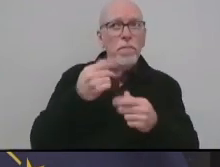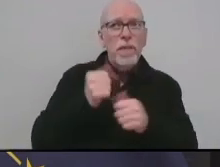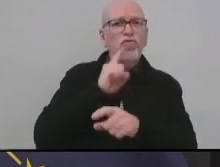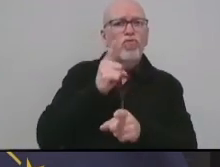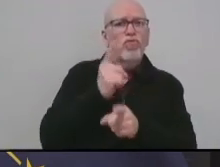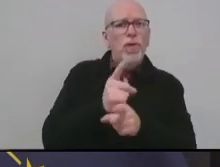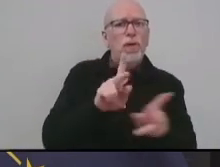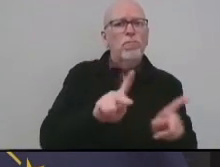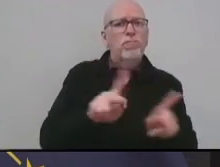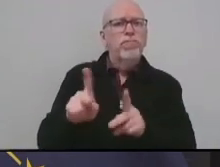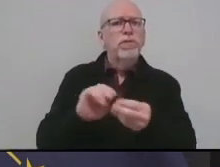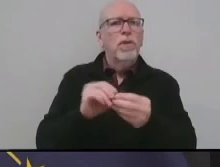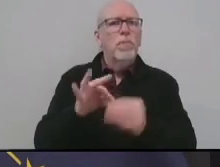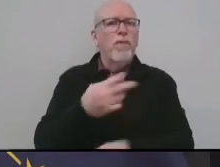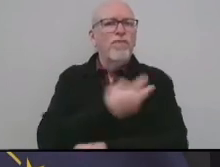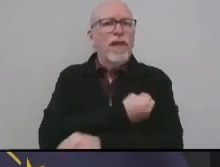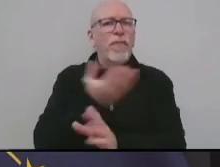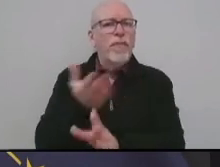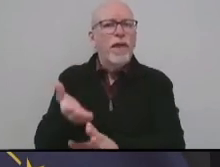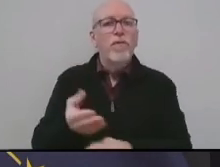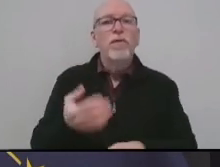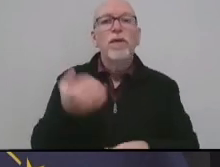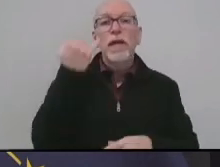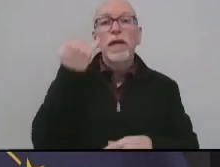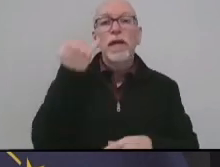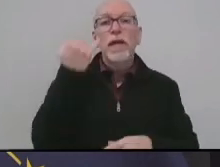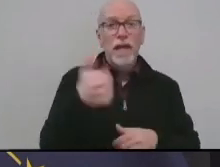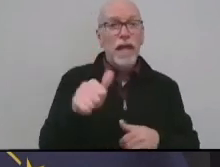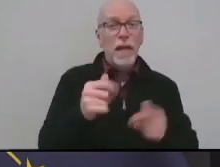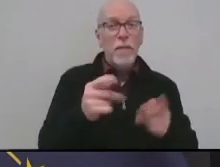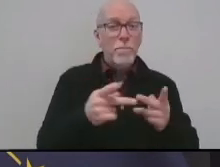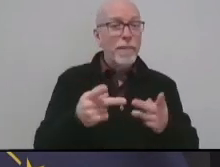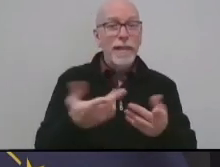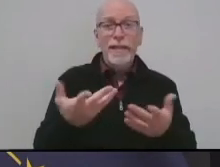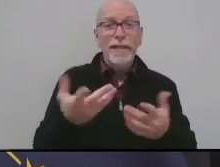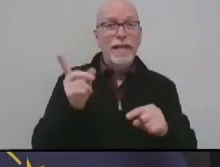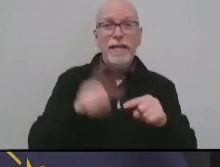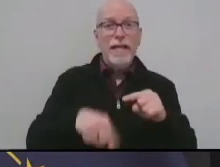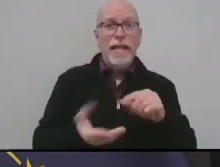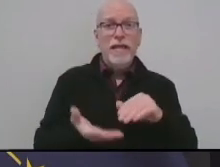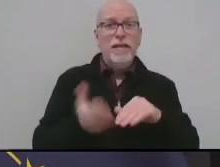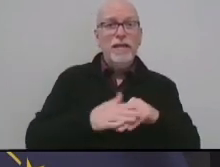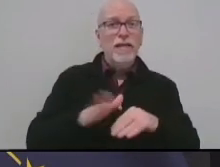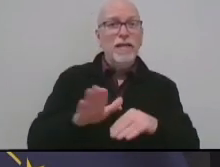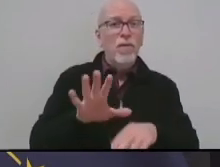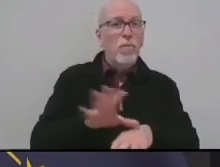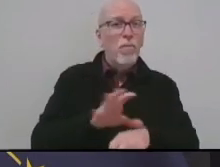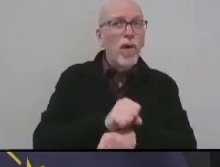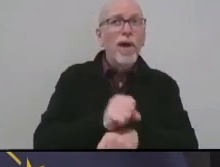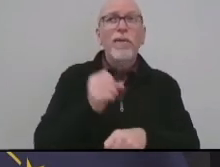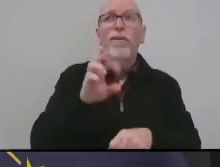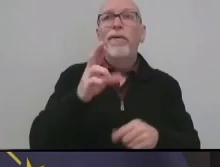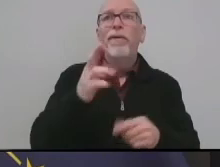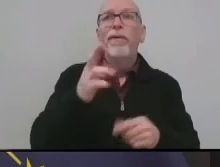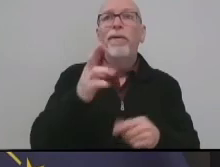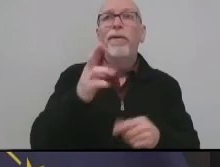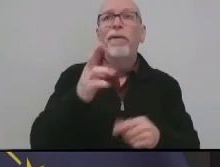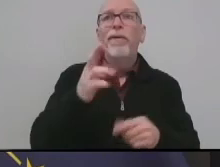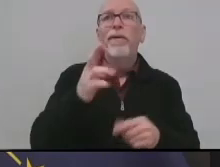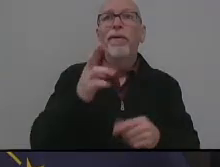site is unable to increase their number of appointments, or we need somebody in another geographic location, that's when we look to add more